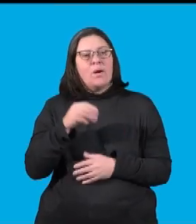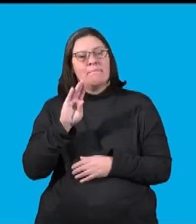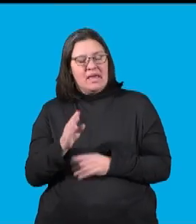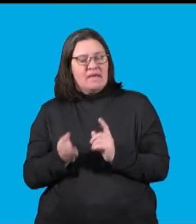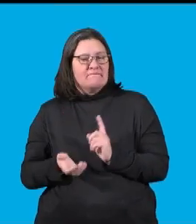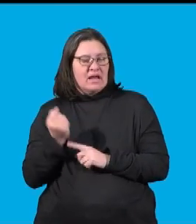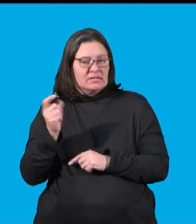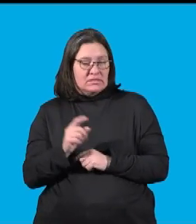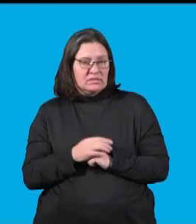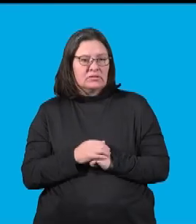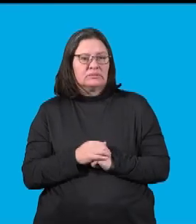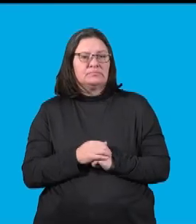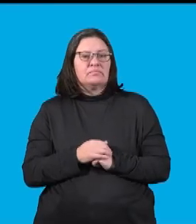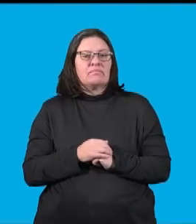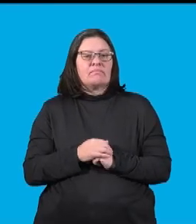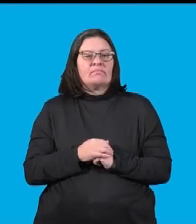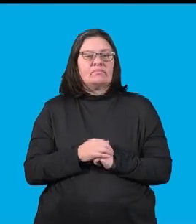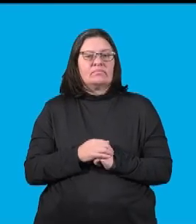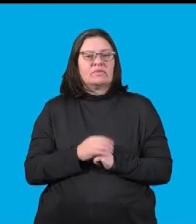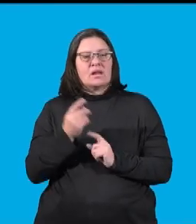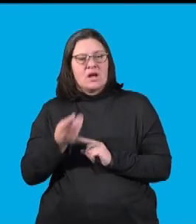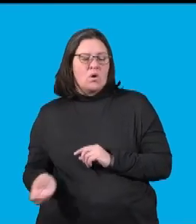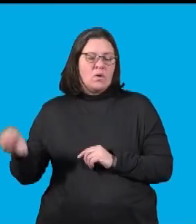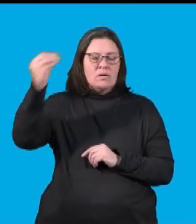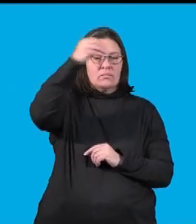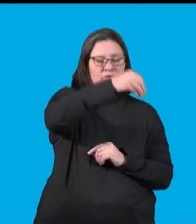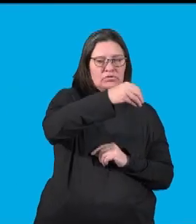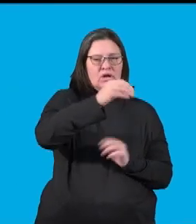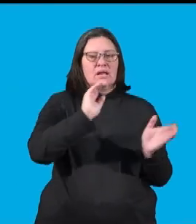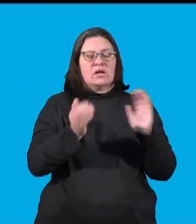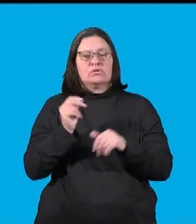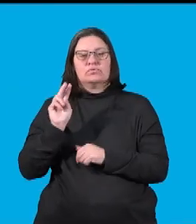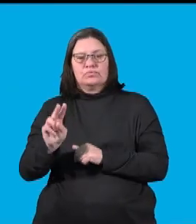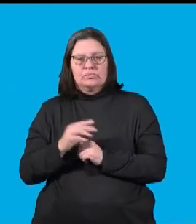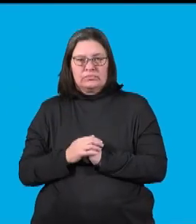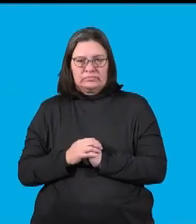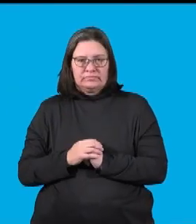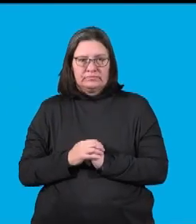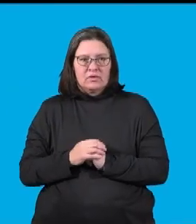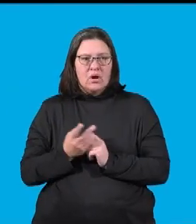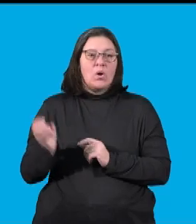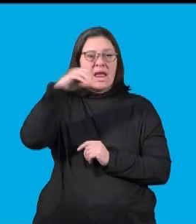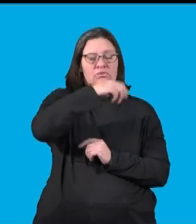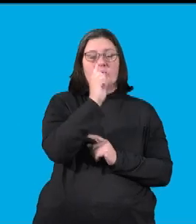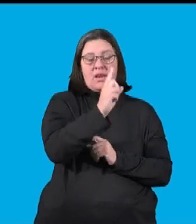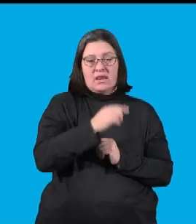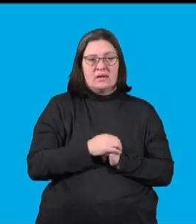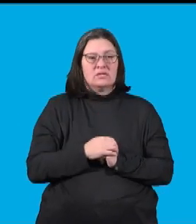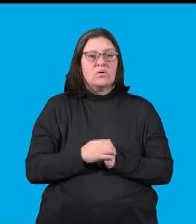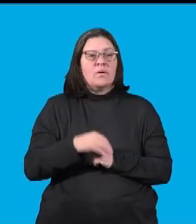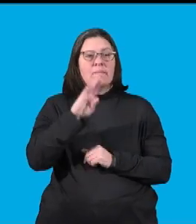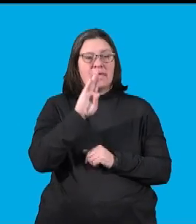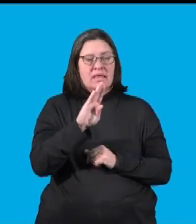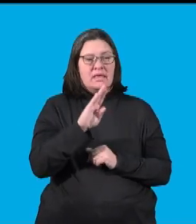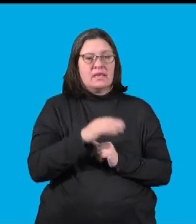to find the value of b. So what do? We take this value of a and we substitute it back into equation 1.